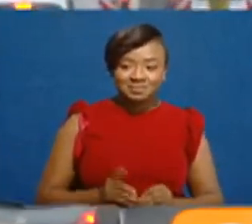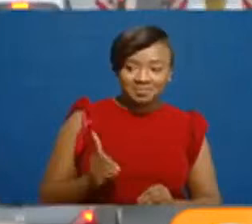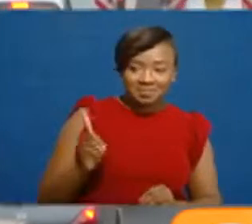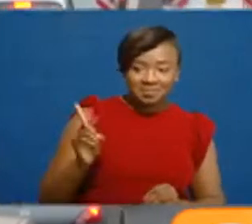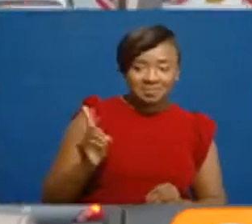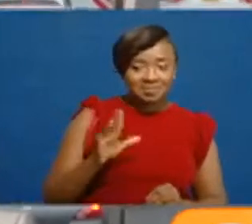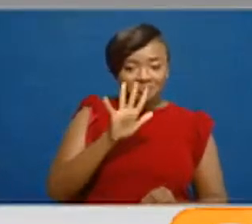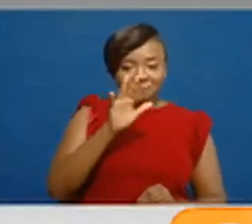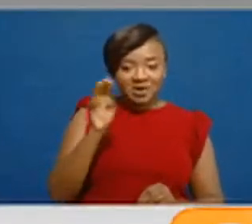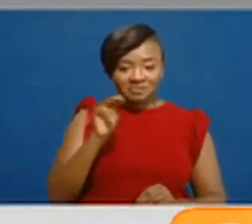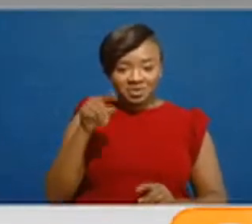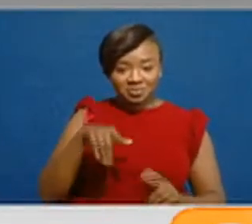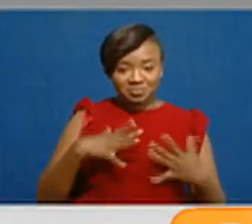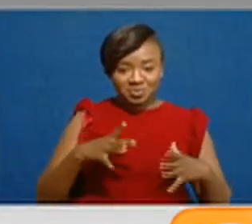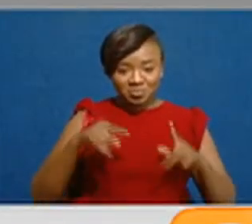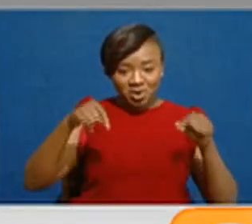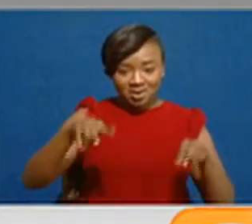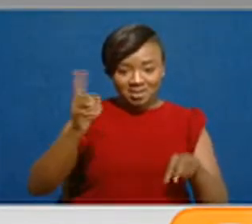5 million people,